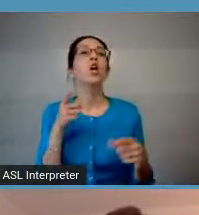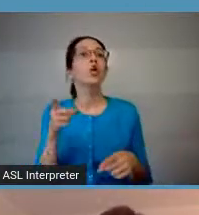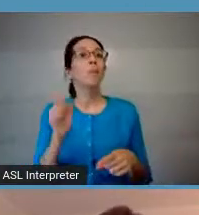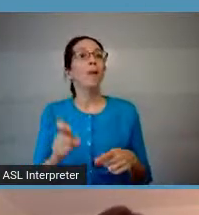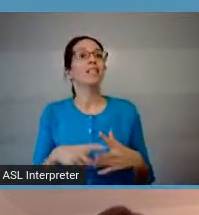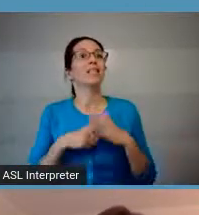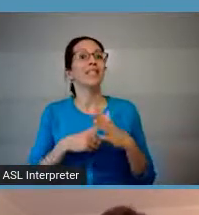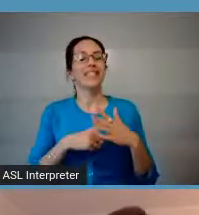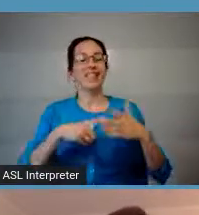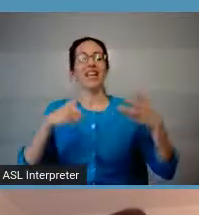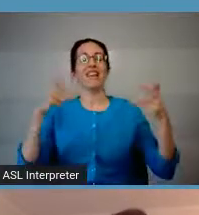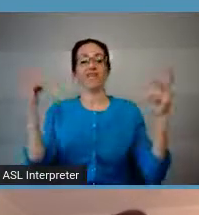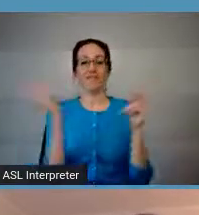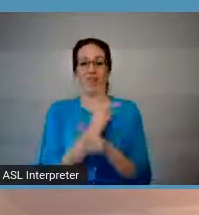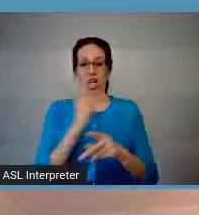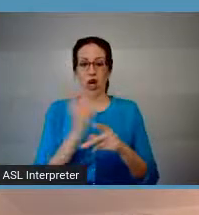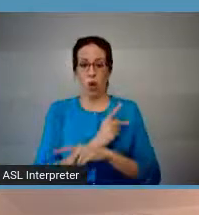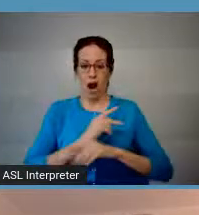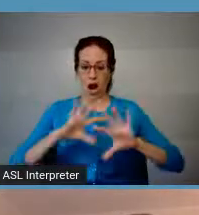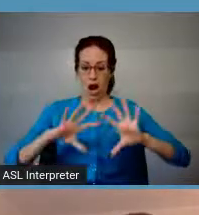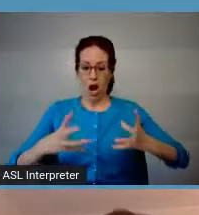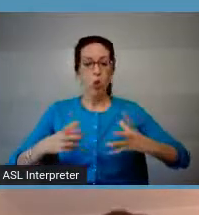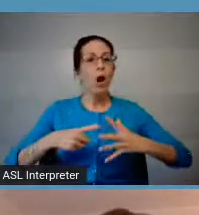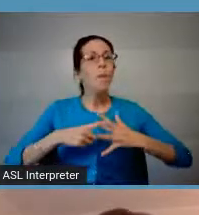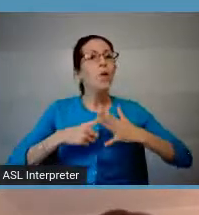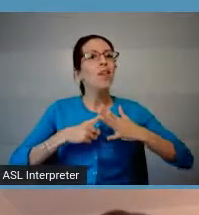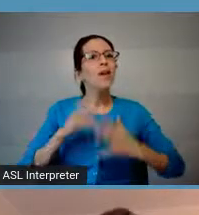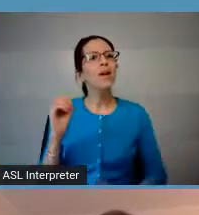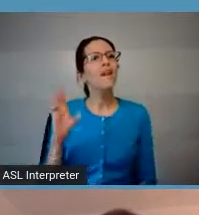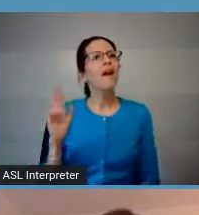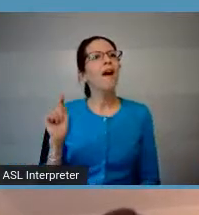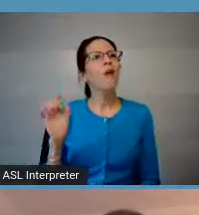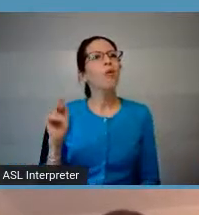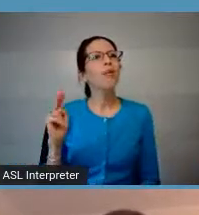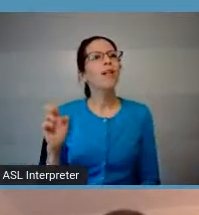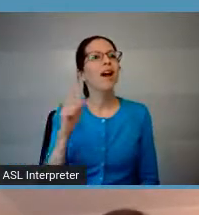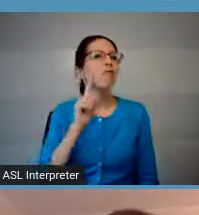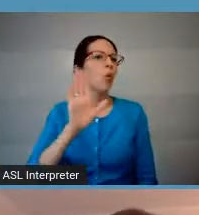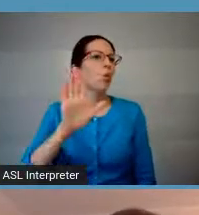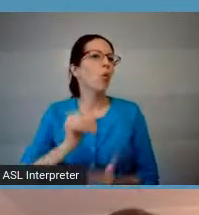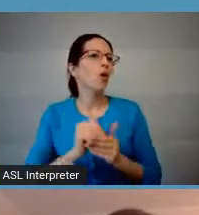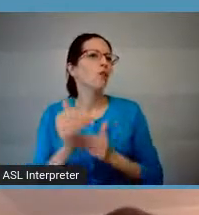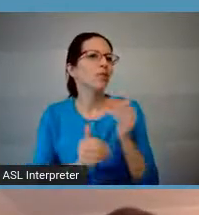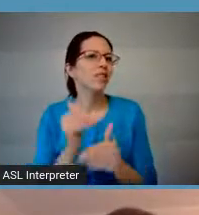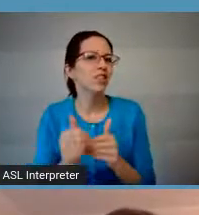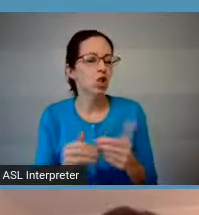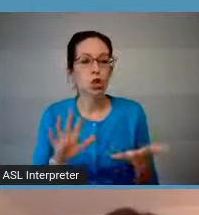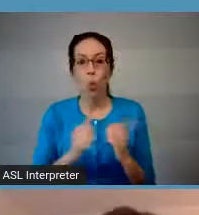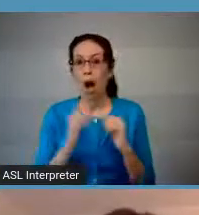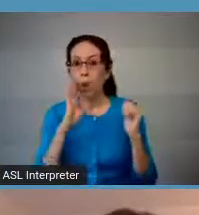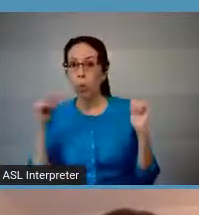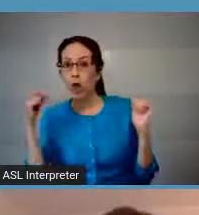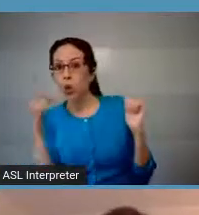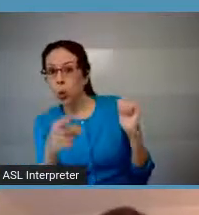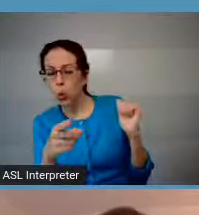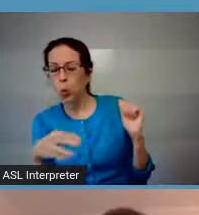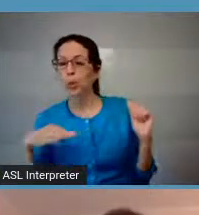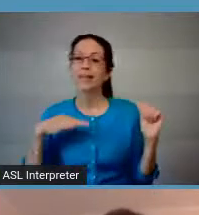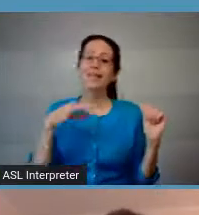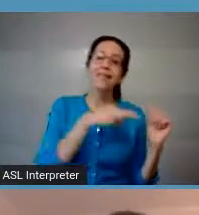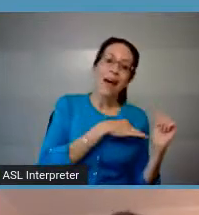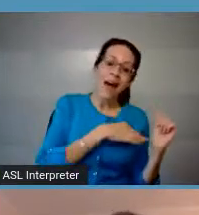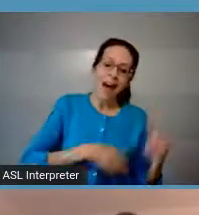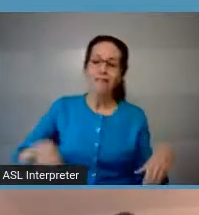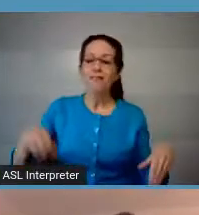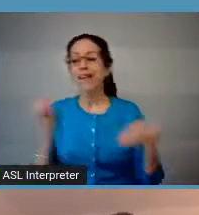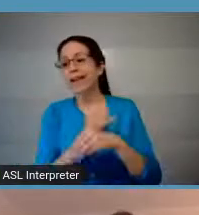sketch out a preliminary outline of your procedures. Like how are you or your staff, interns, volunteers, how are